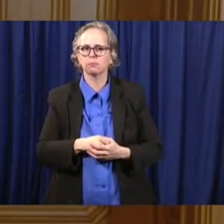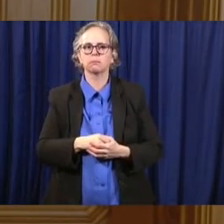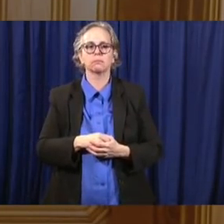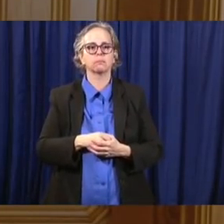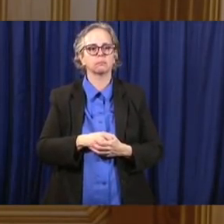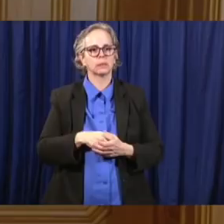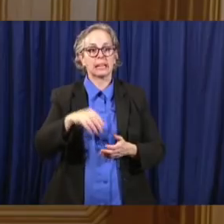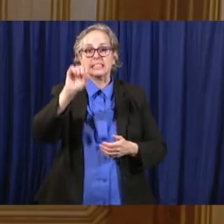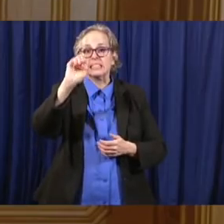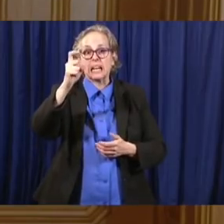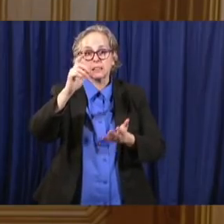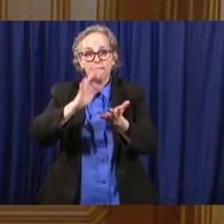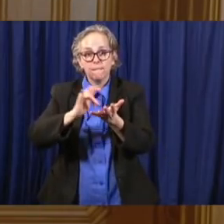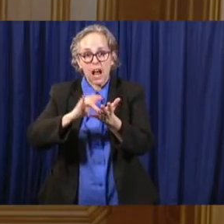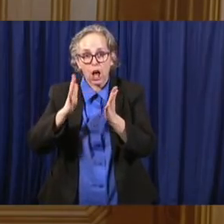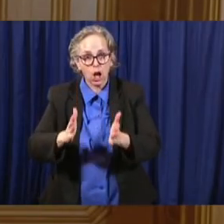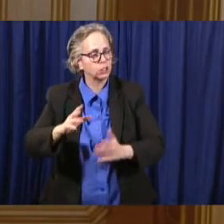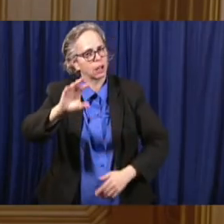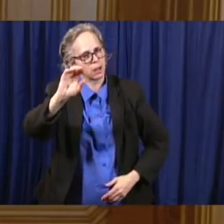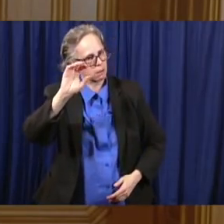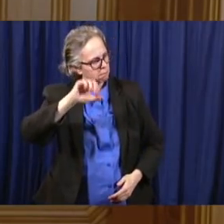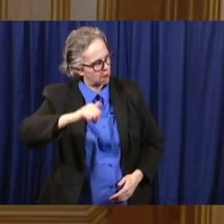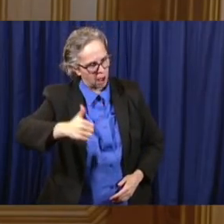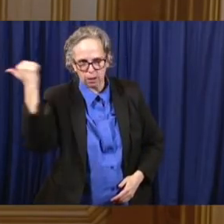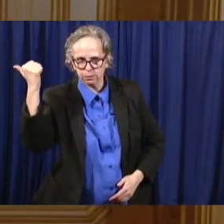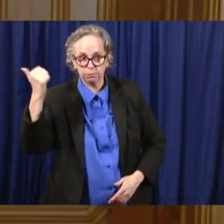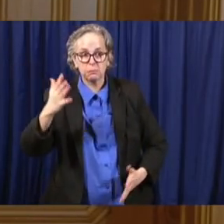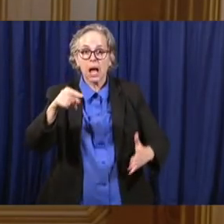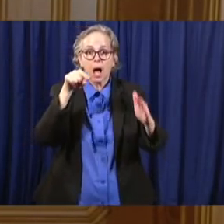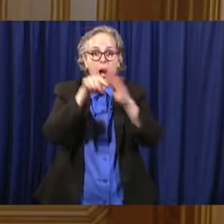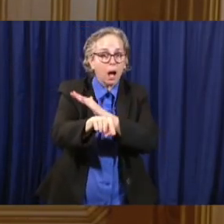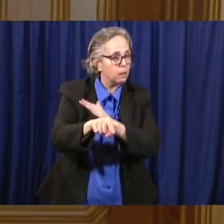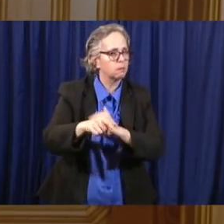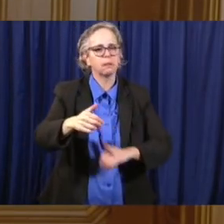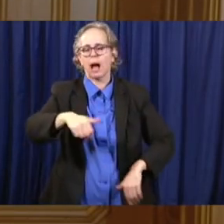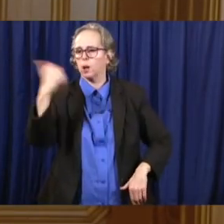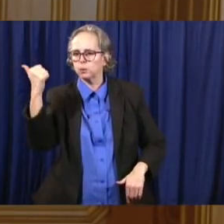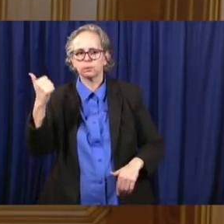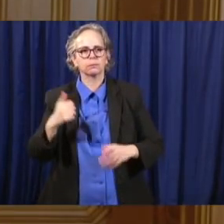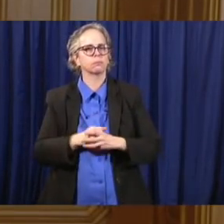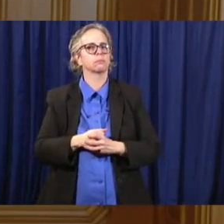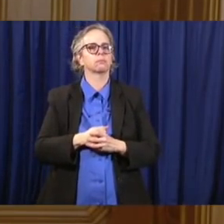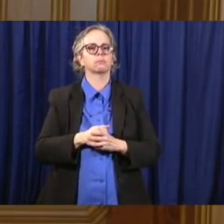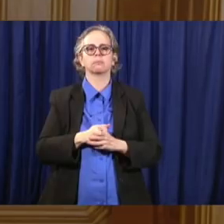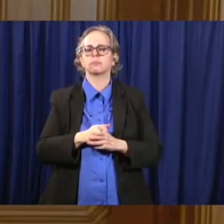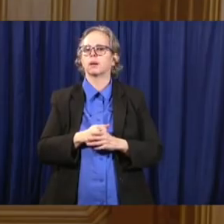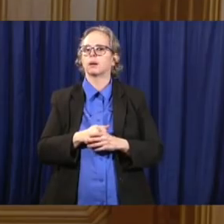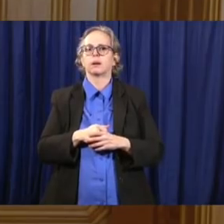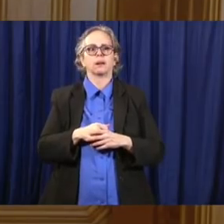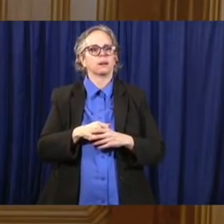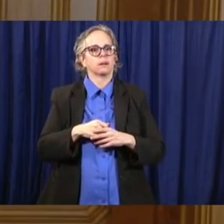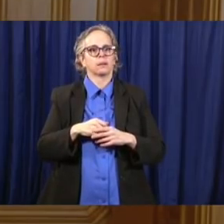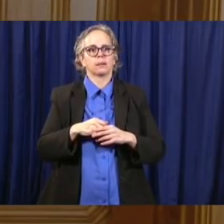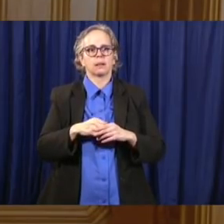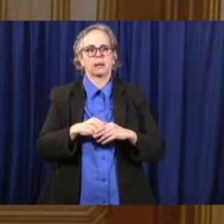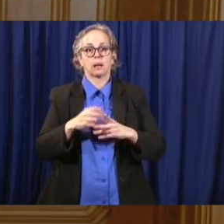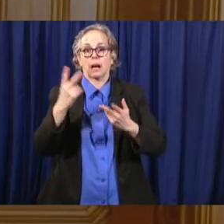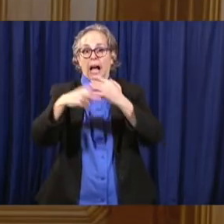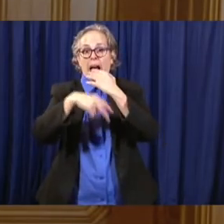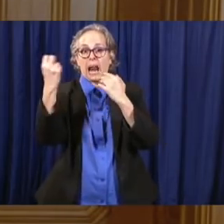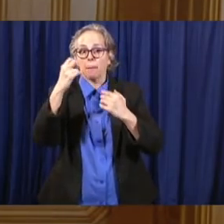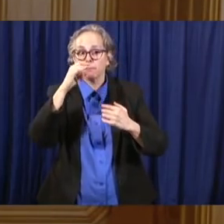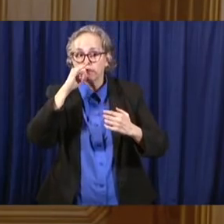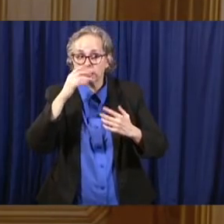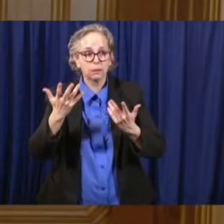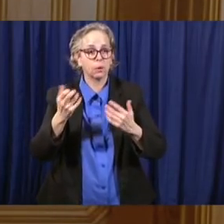offenses, homicide-related offenses. We screened out anyone been convicted of kidnapping, anyone convicted